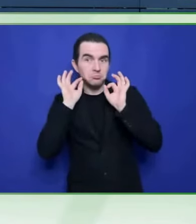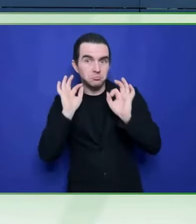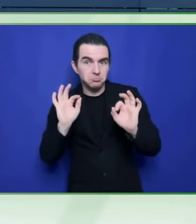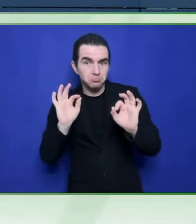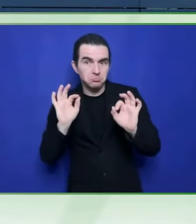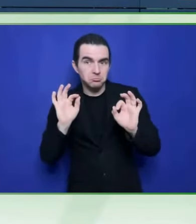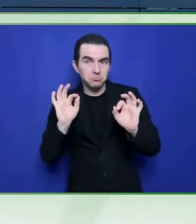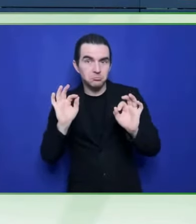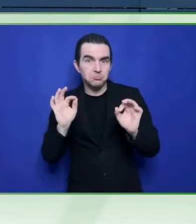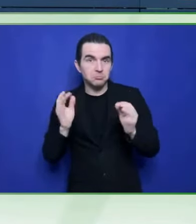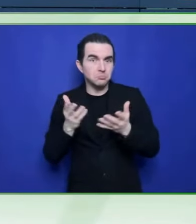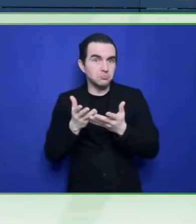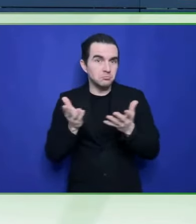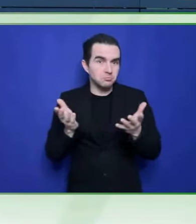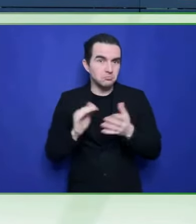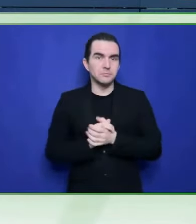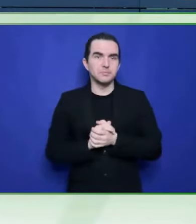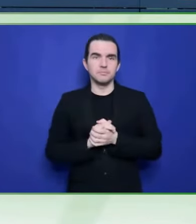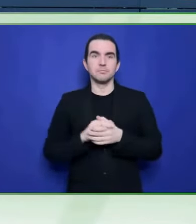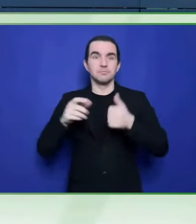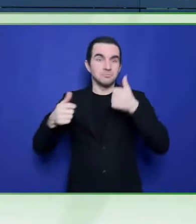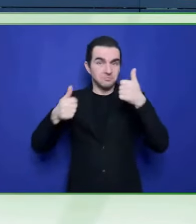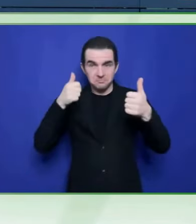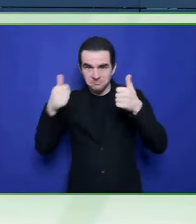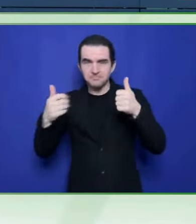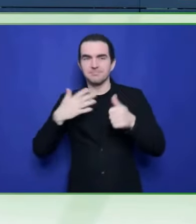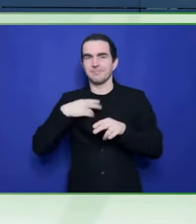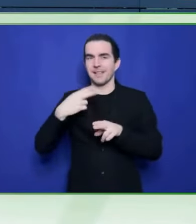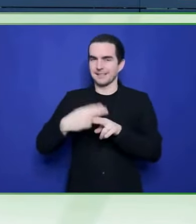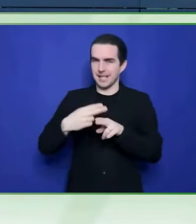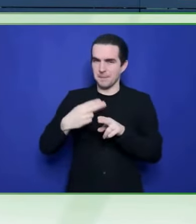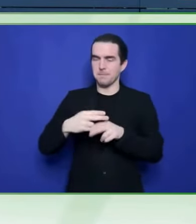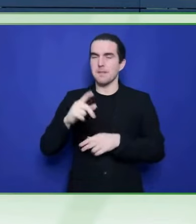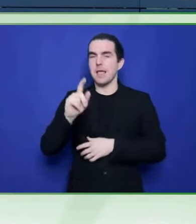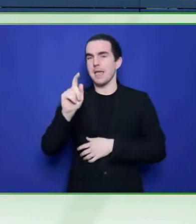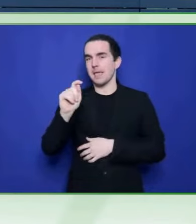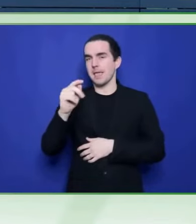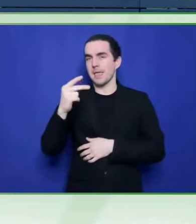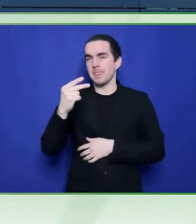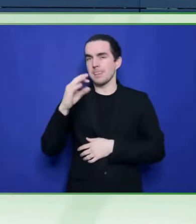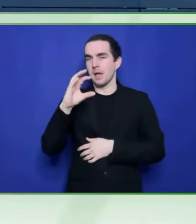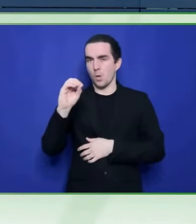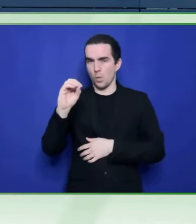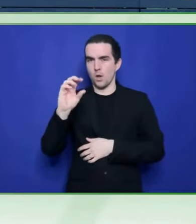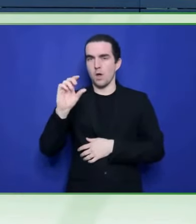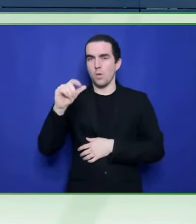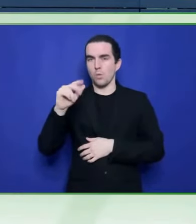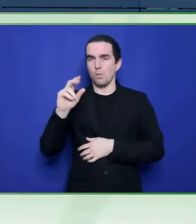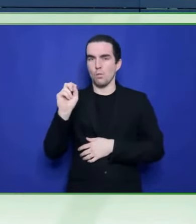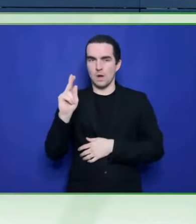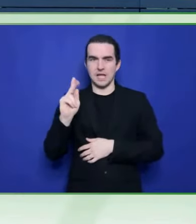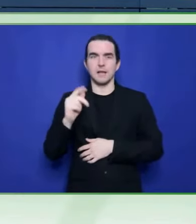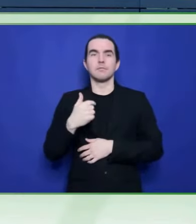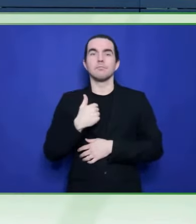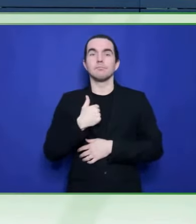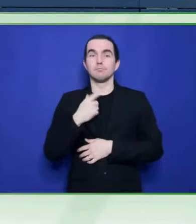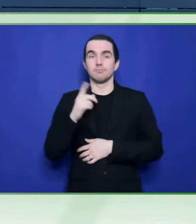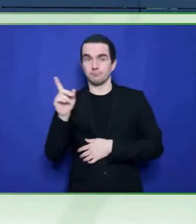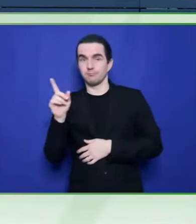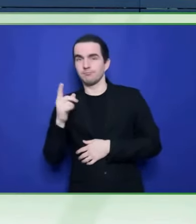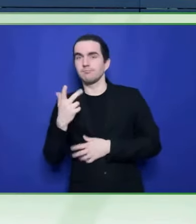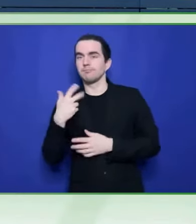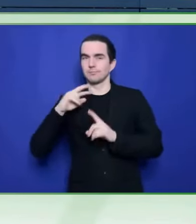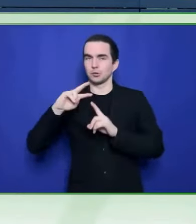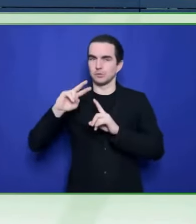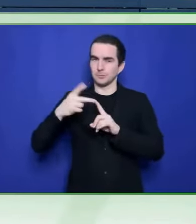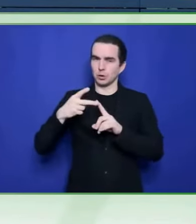Atos, which means I'm responsible for everything at Atos that we do across our clients in those markets.